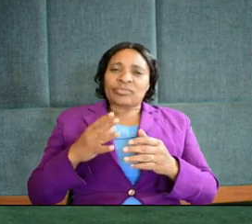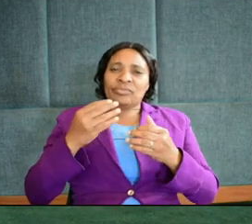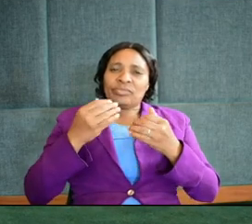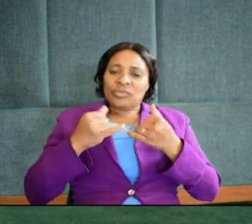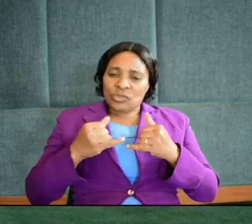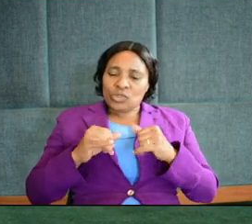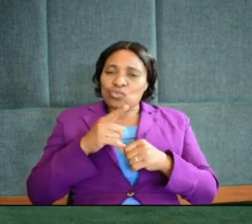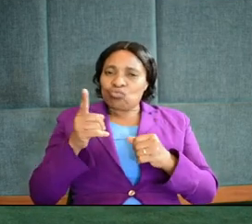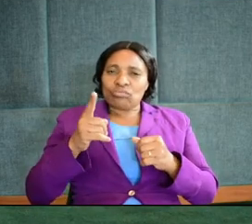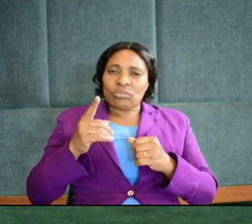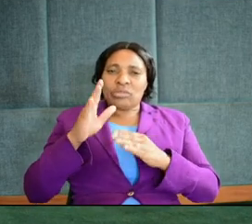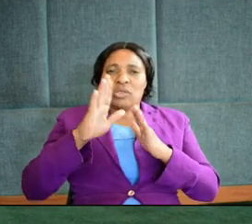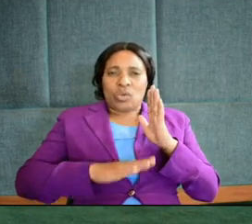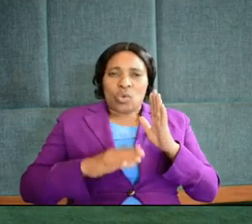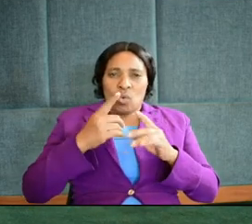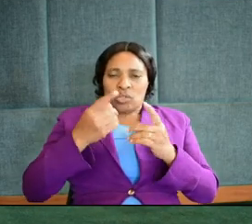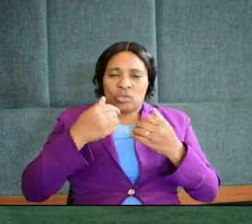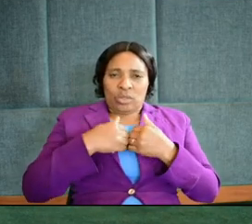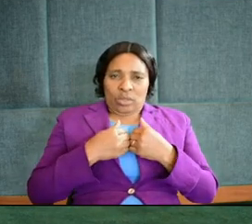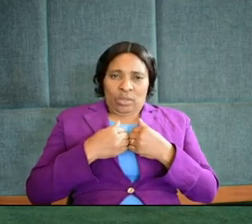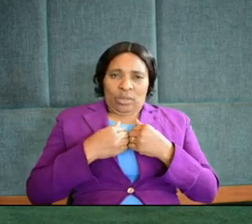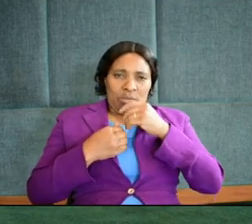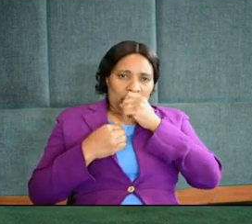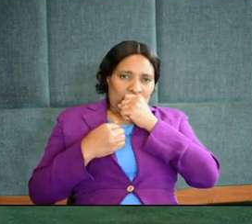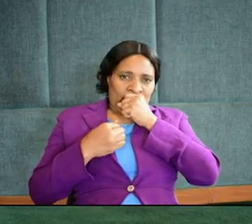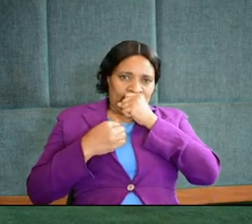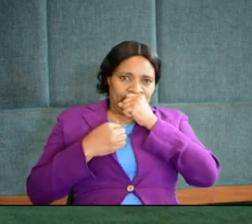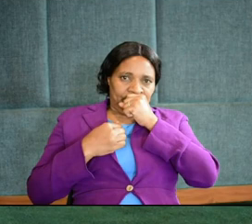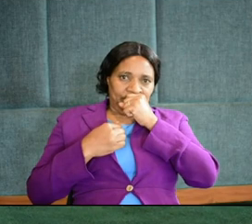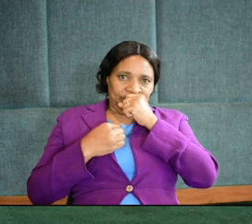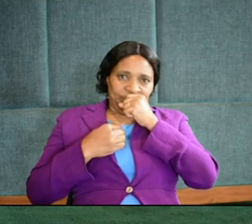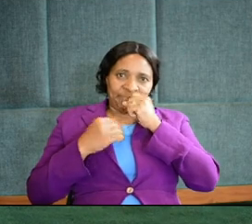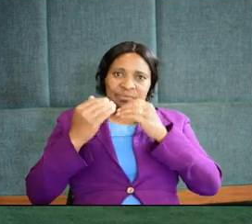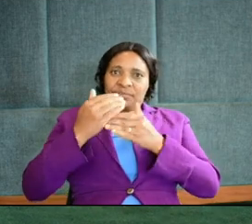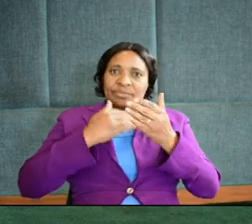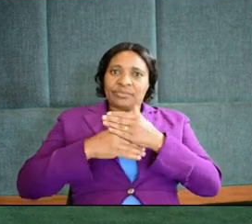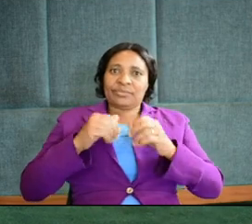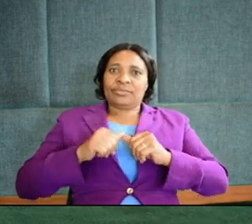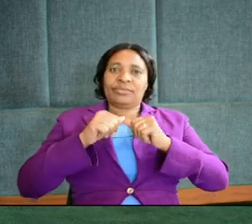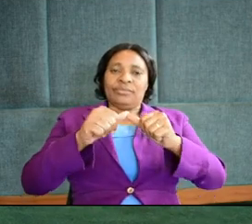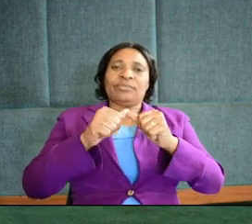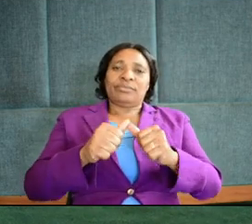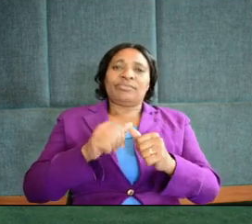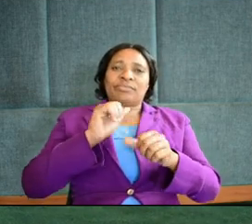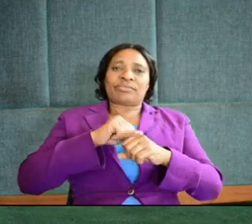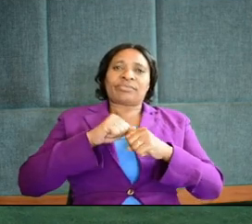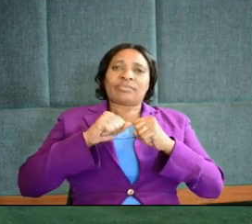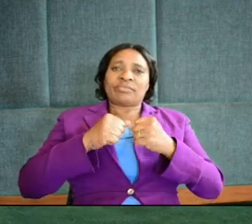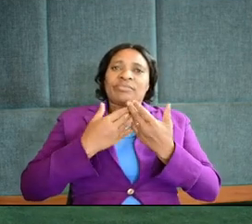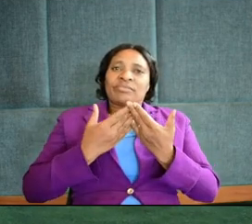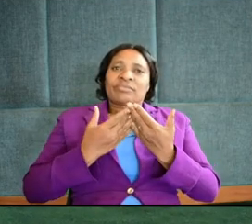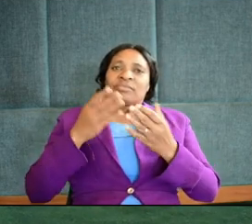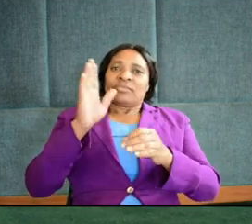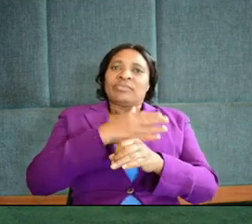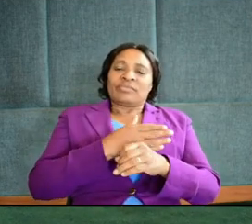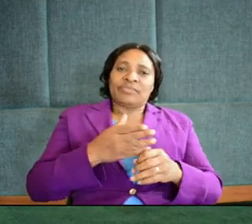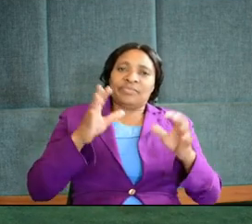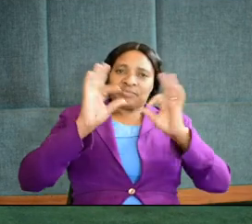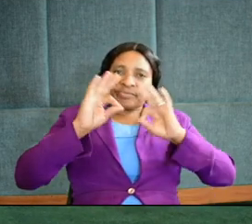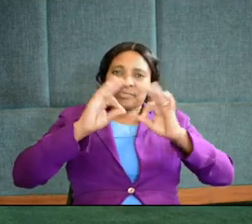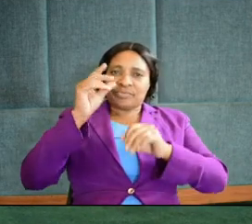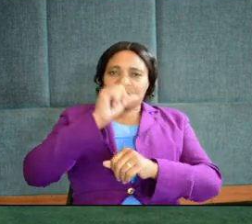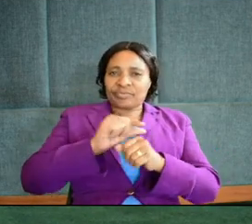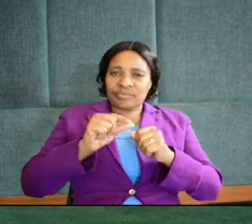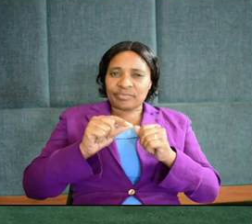you can endure. All right. And even as before we continue, we'd like to digress to the song Amazing